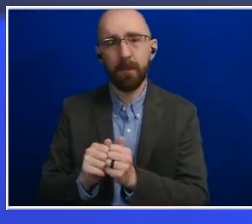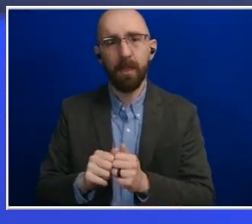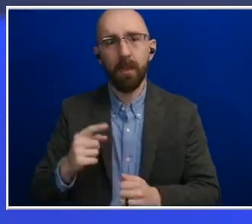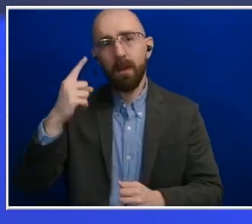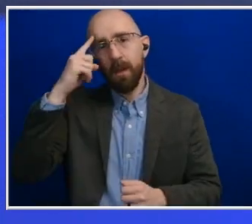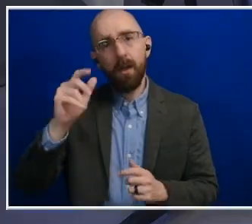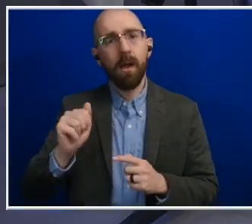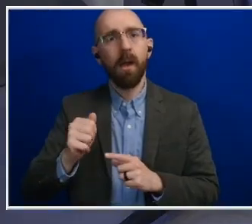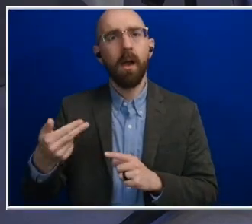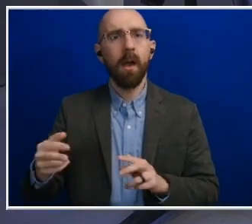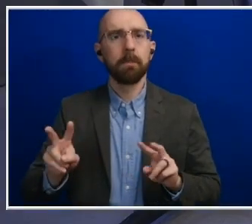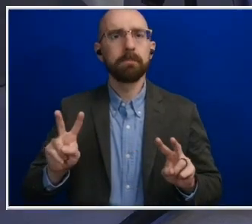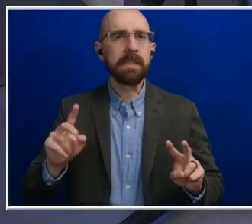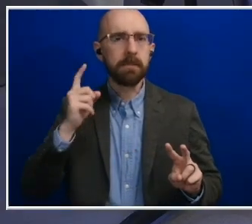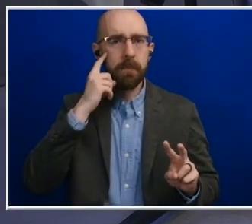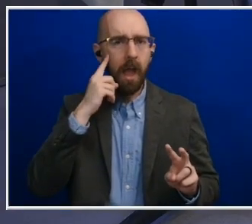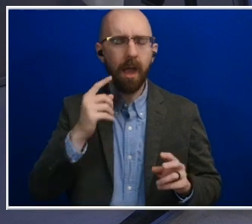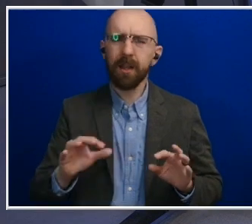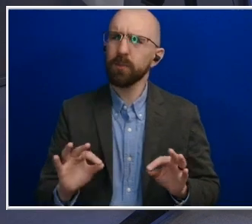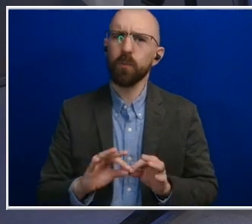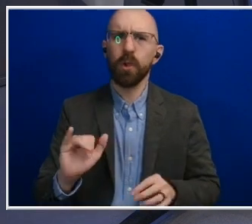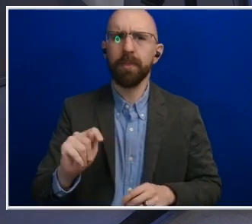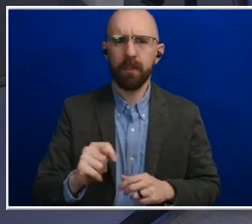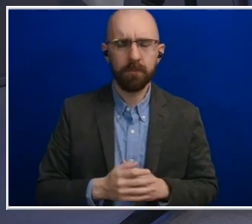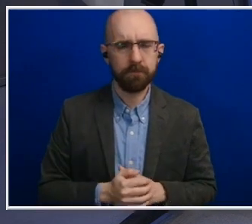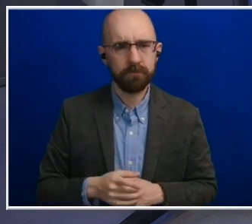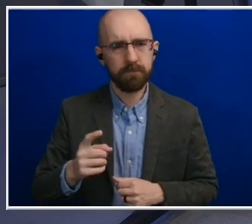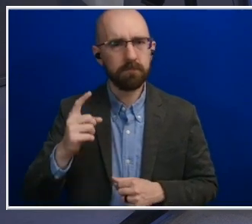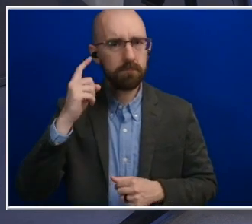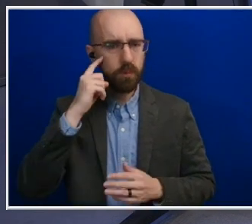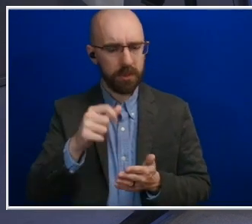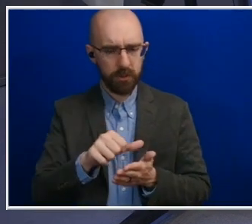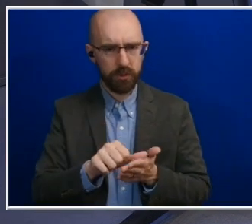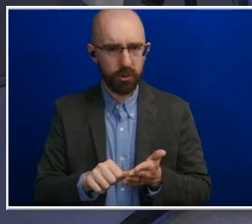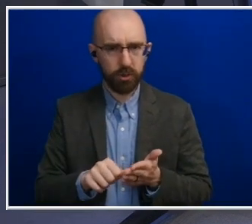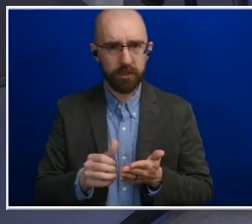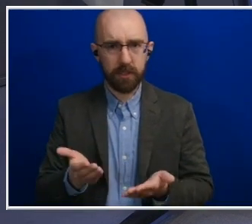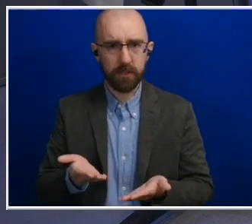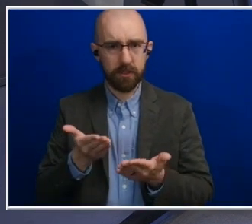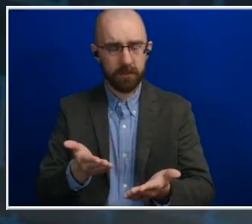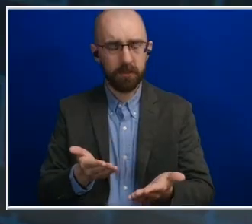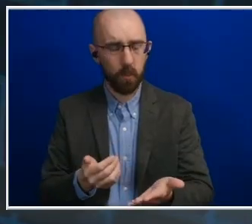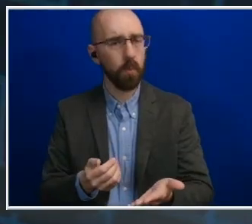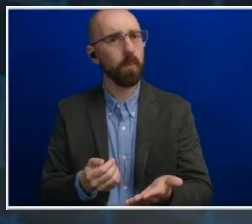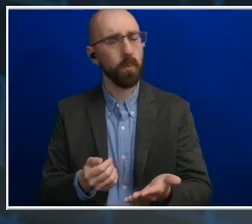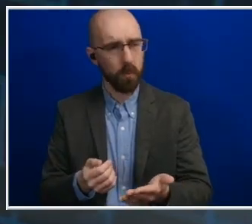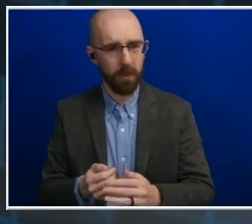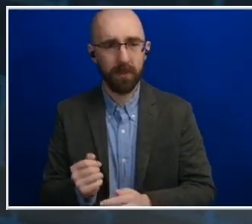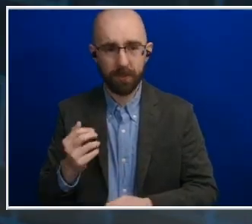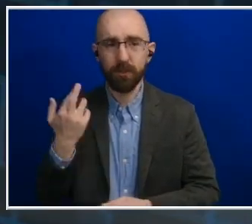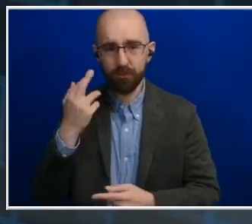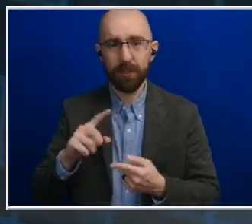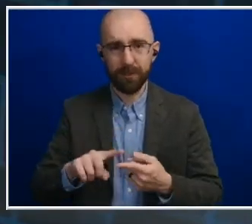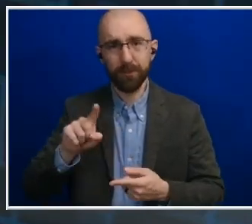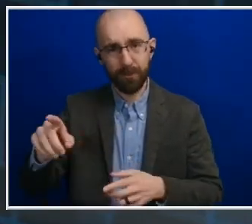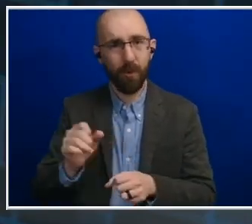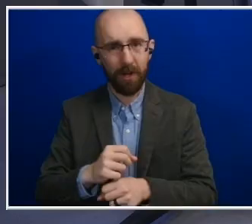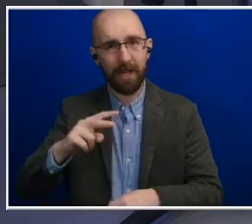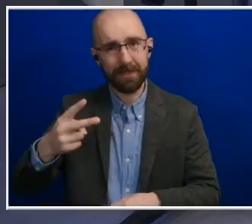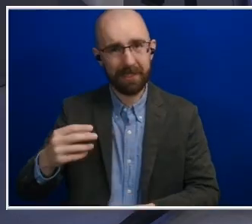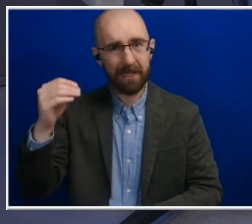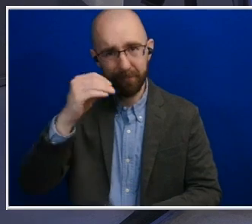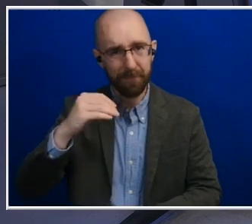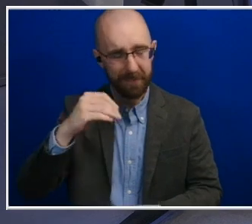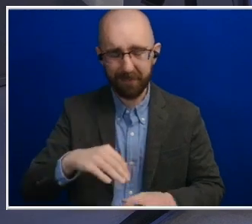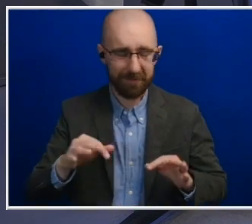worthwhile. And when you hear that brain surgery is on the table, that's a It's a reason to go get a second opinion. Absolutely, absolutely. Yeah.